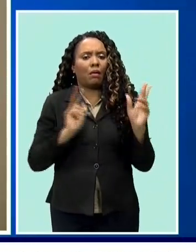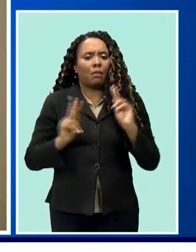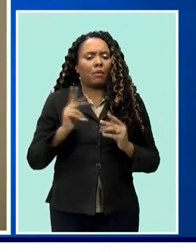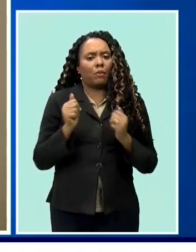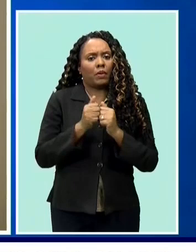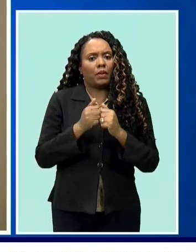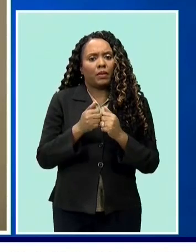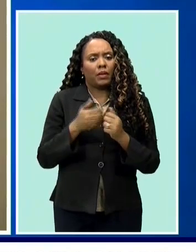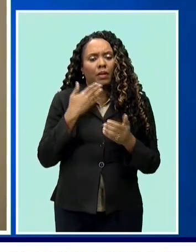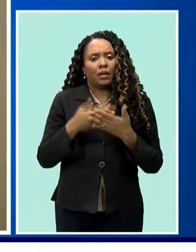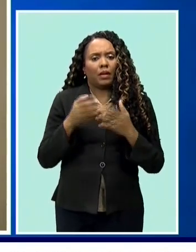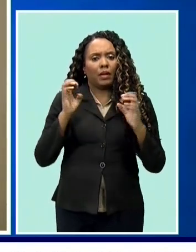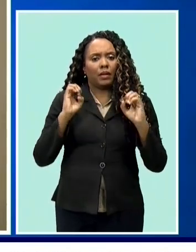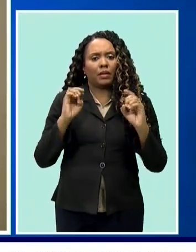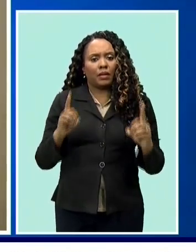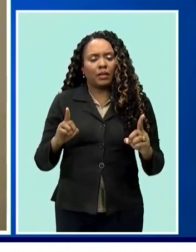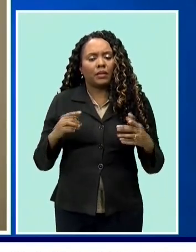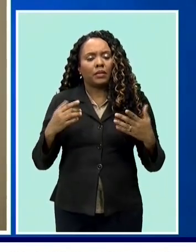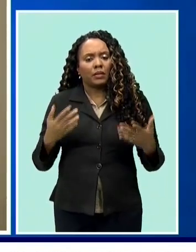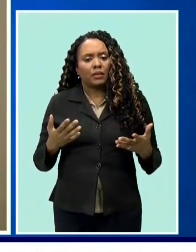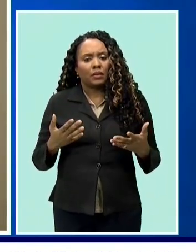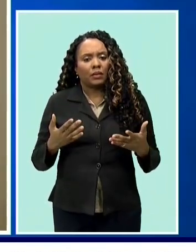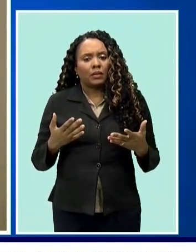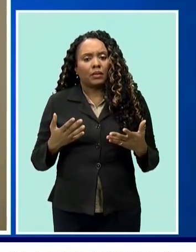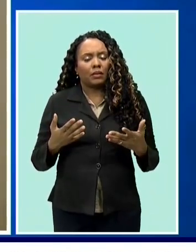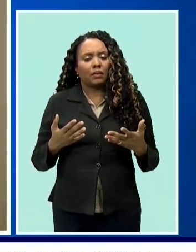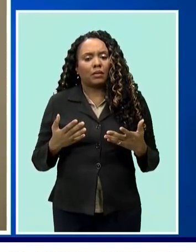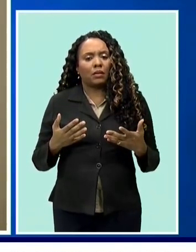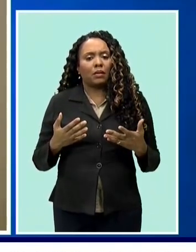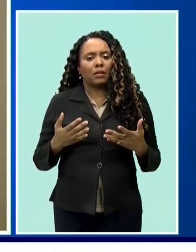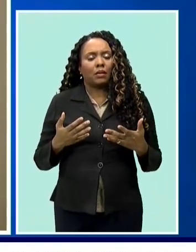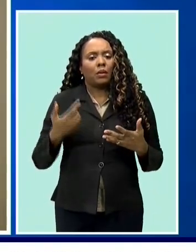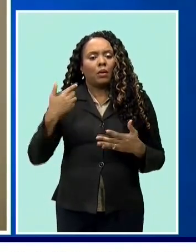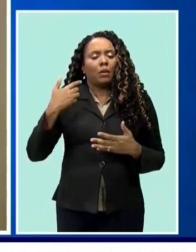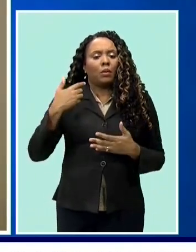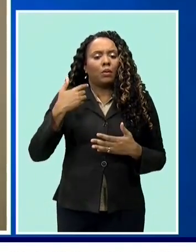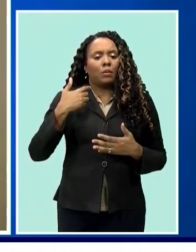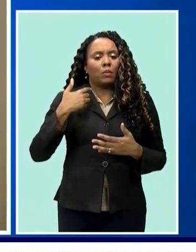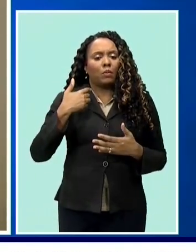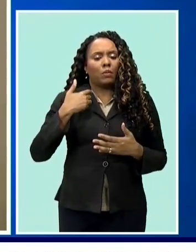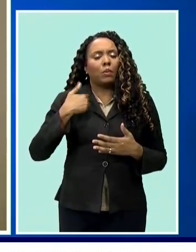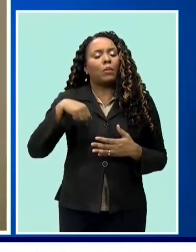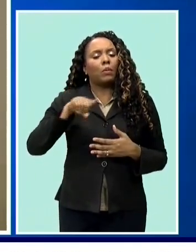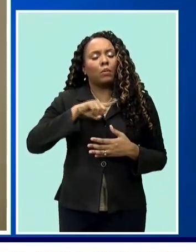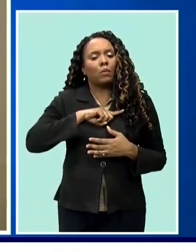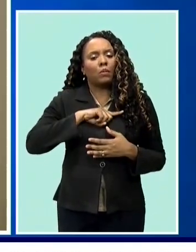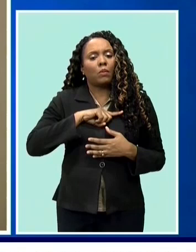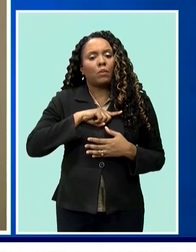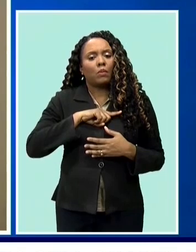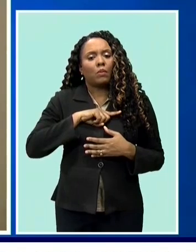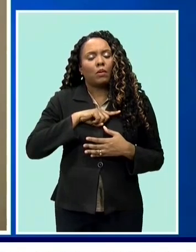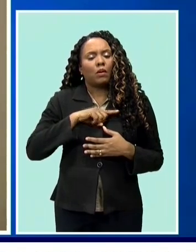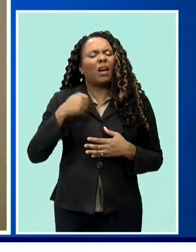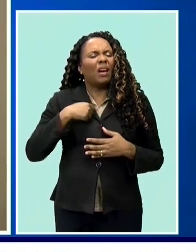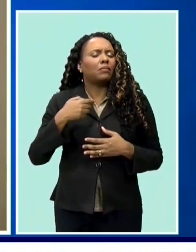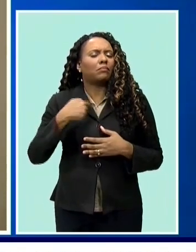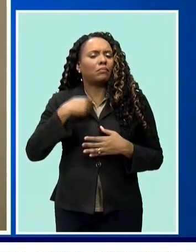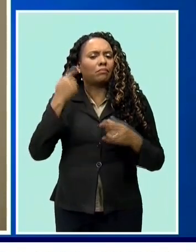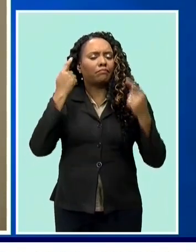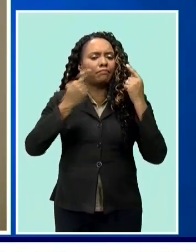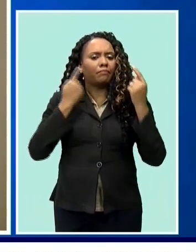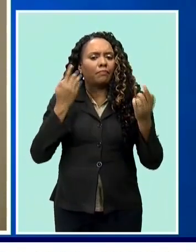inadequately reimbursed people or young graduates, if we could not, Mr. Ambassador, send some of our